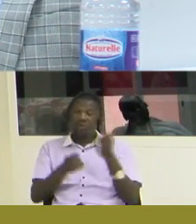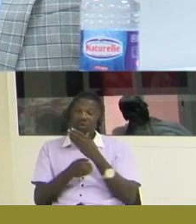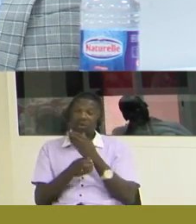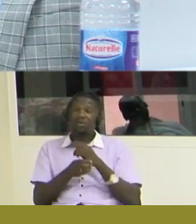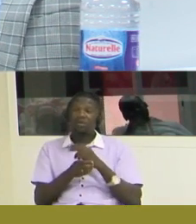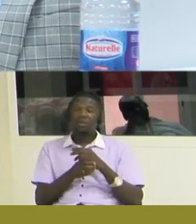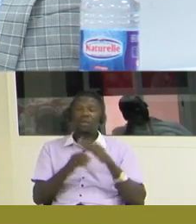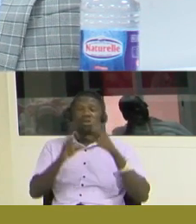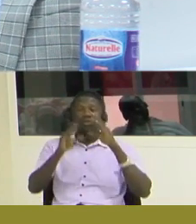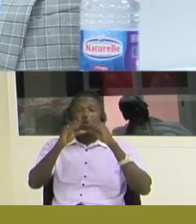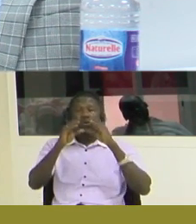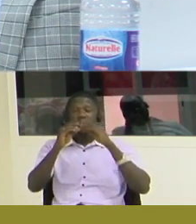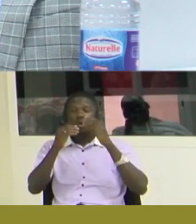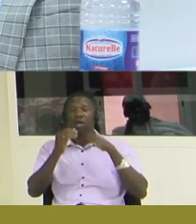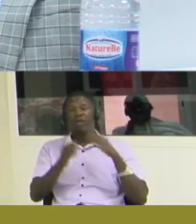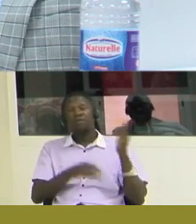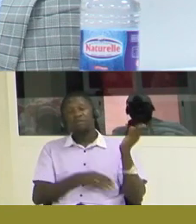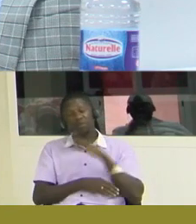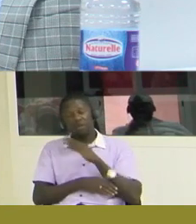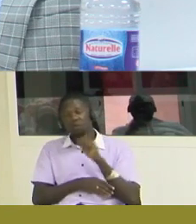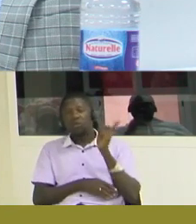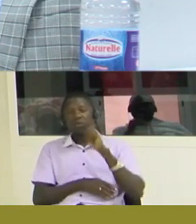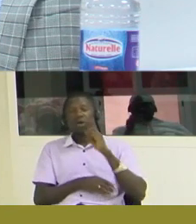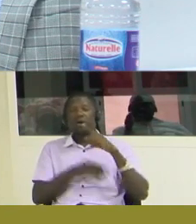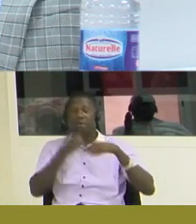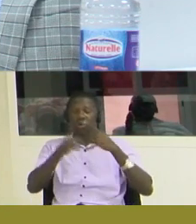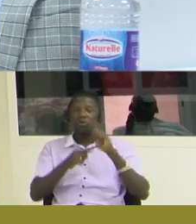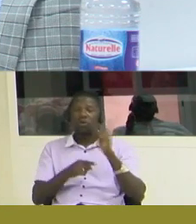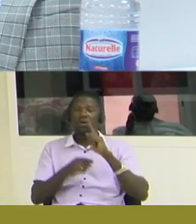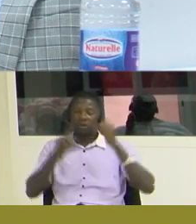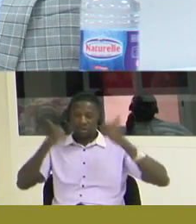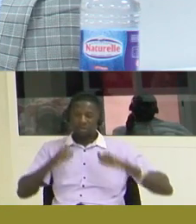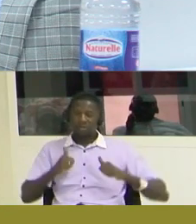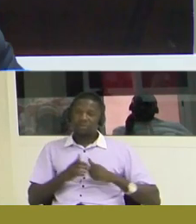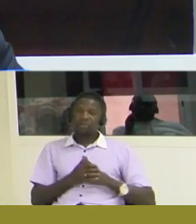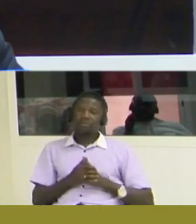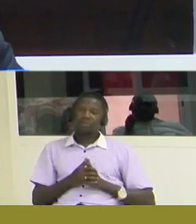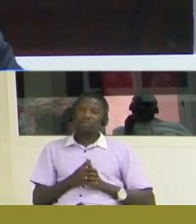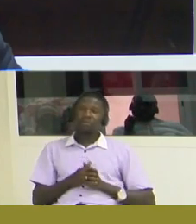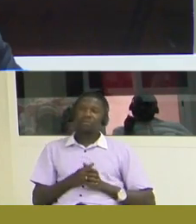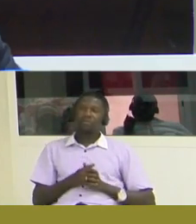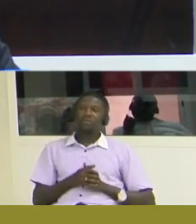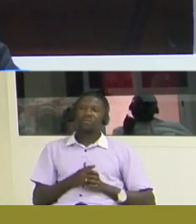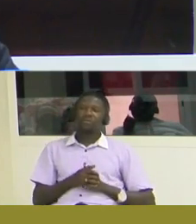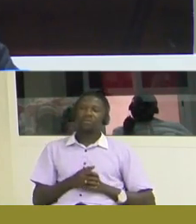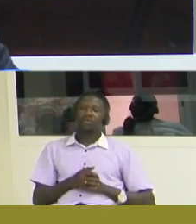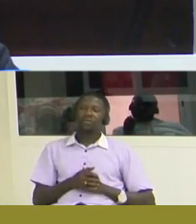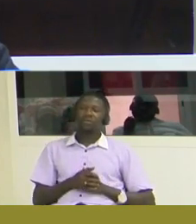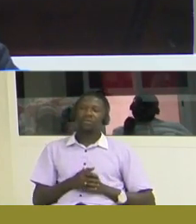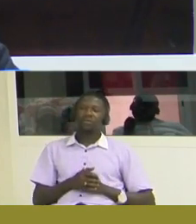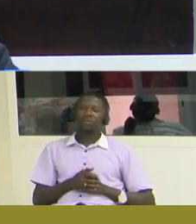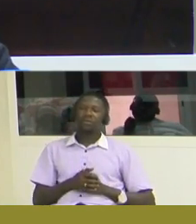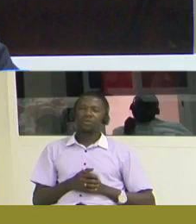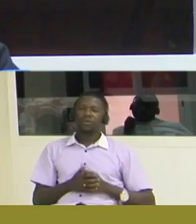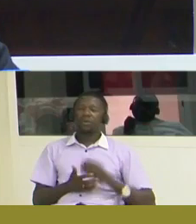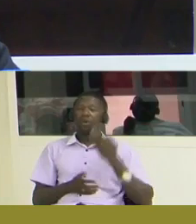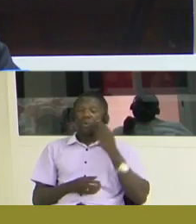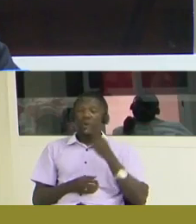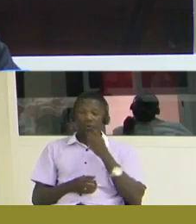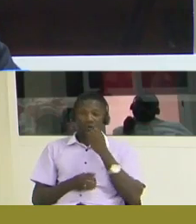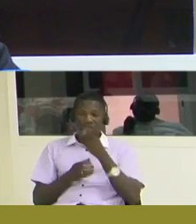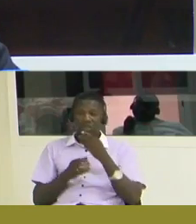about what happened correct when you say the regime can you please